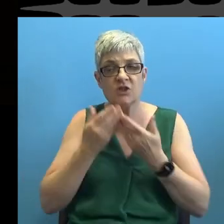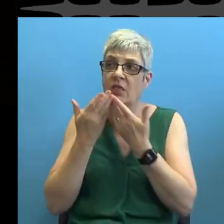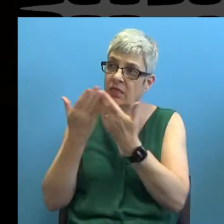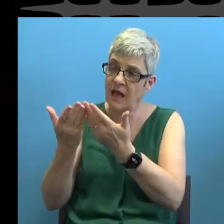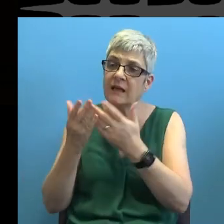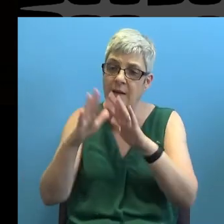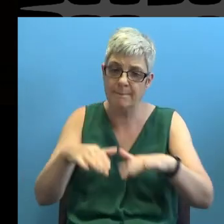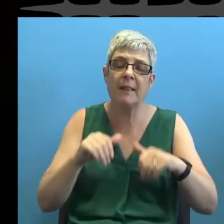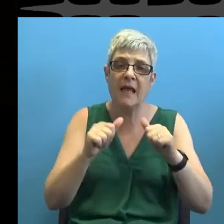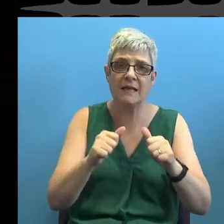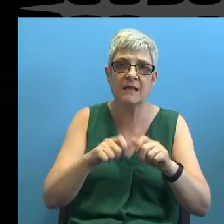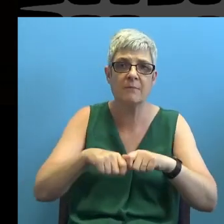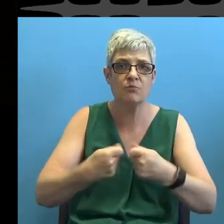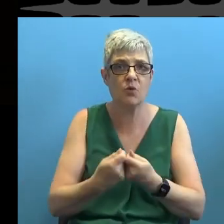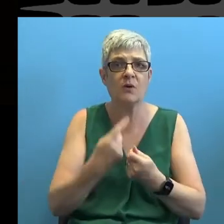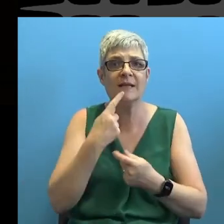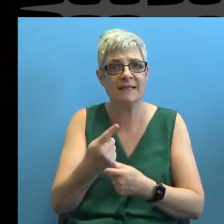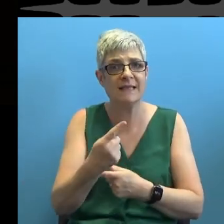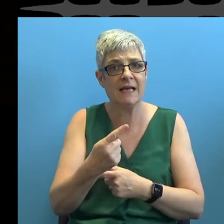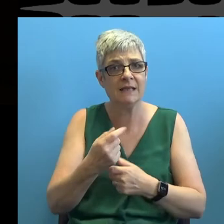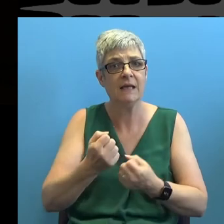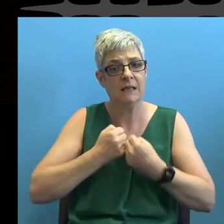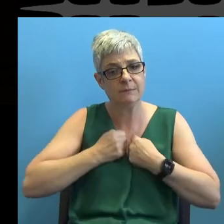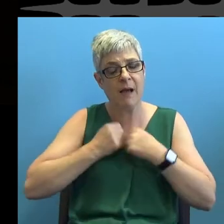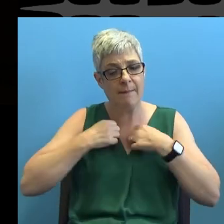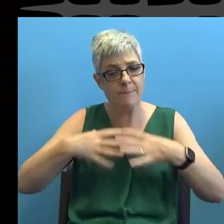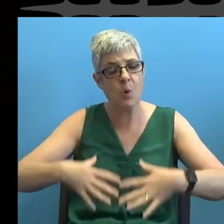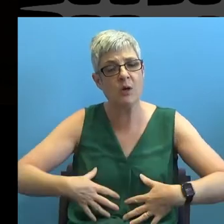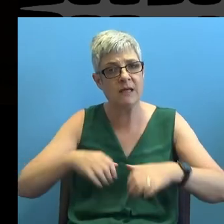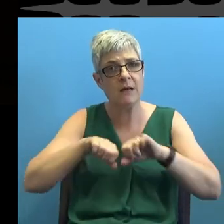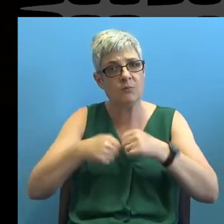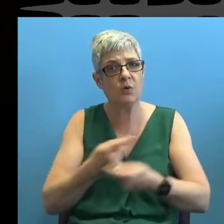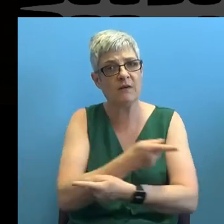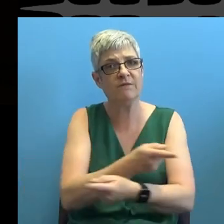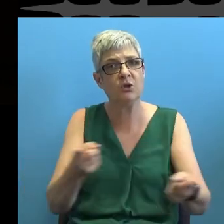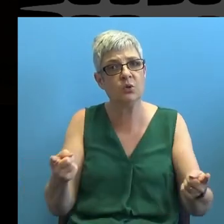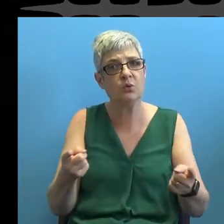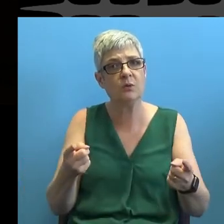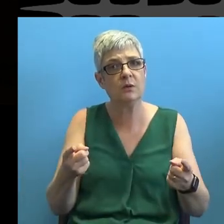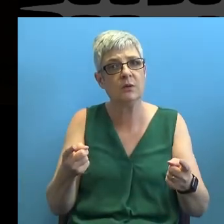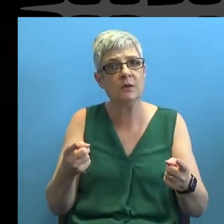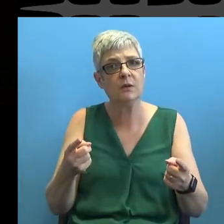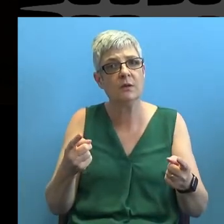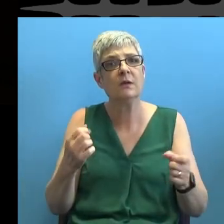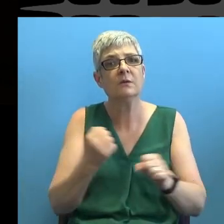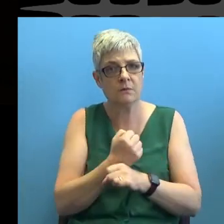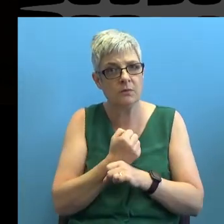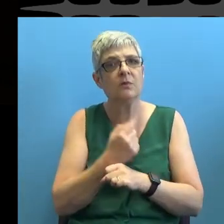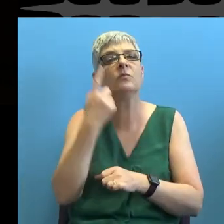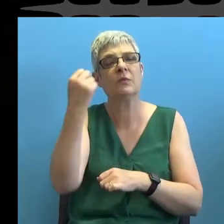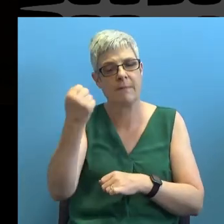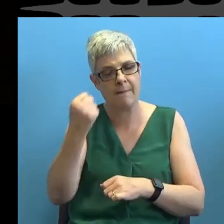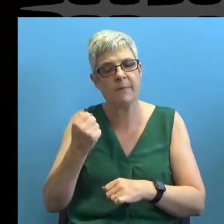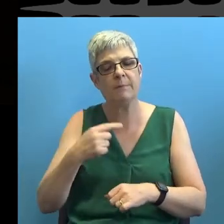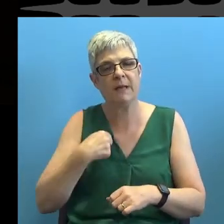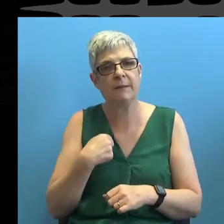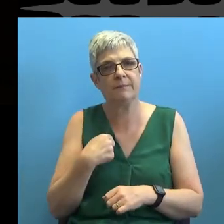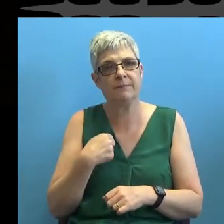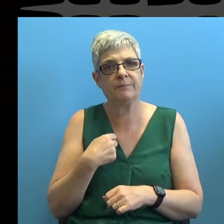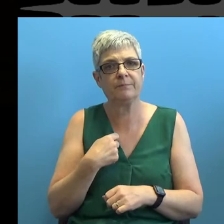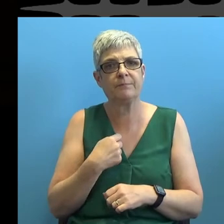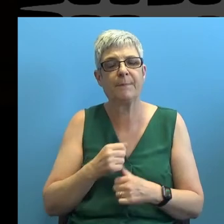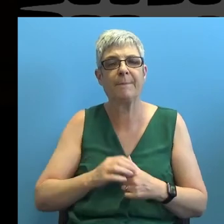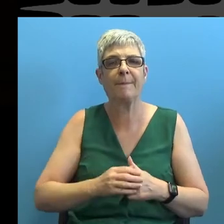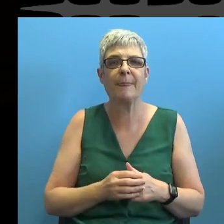and blessed it, he broke it and said, "This is my body. It's been broken for you. Do this remembering me."